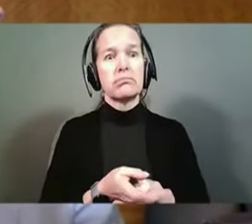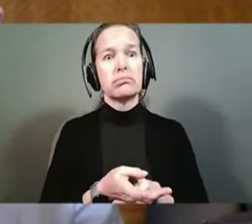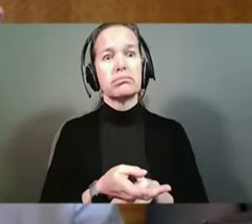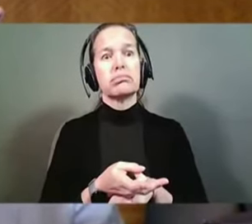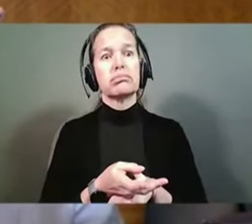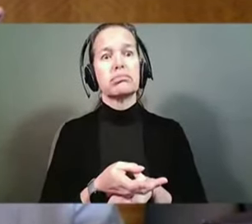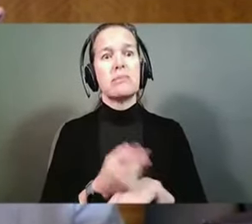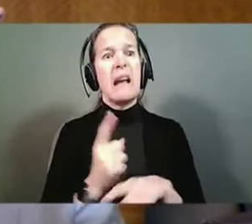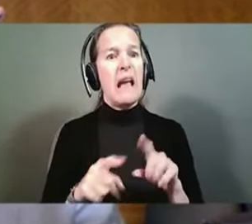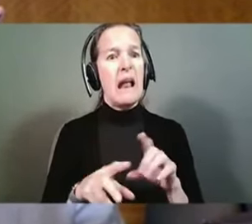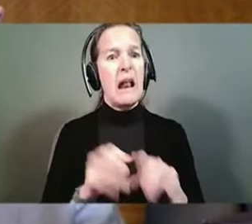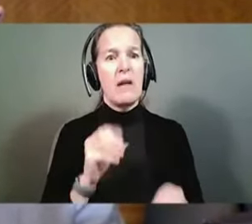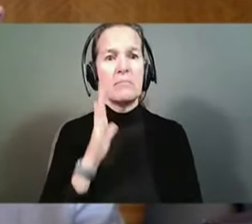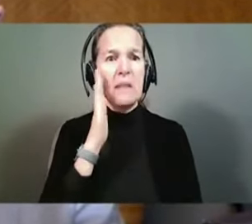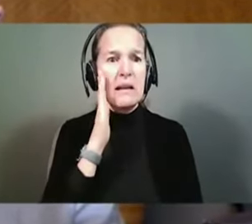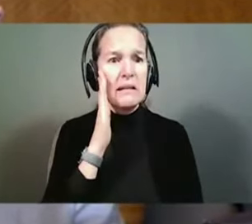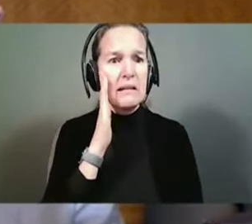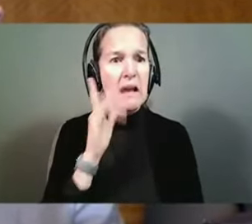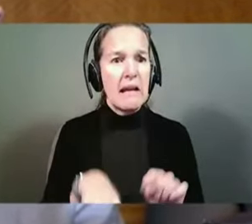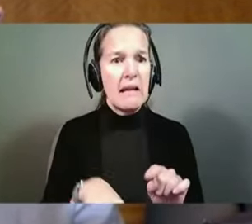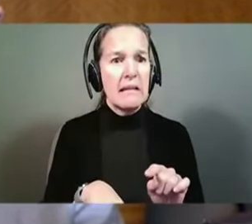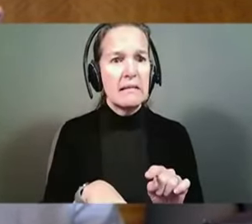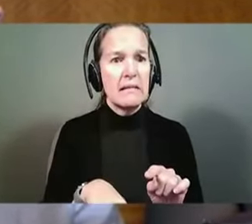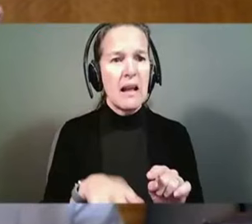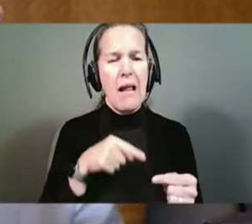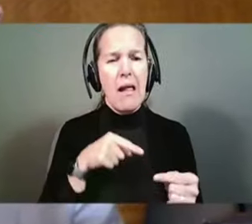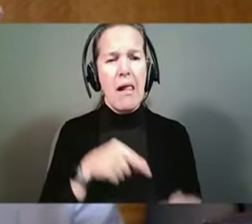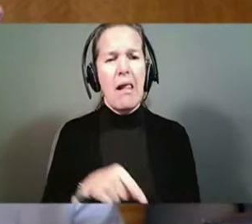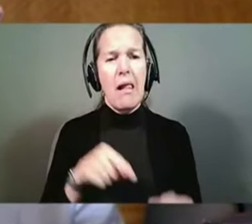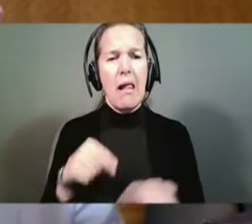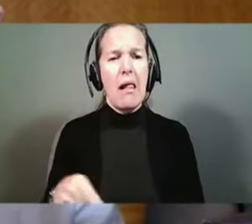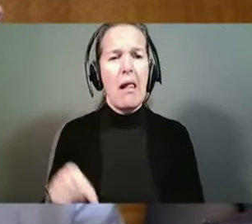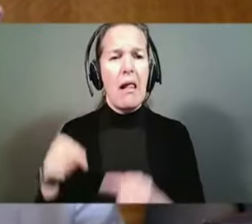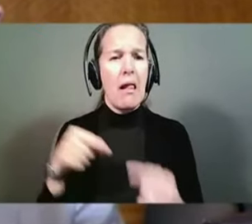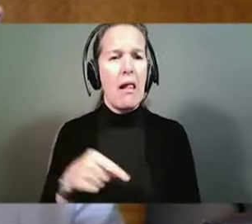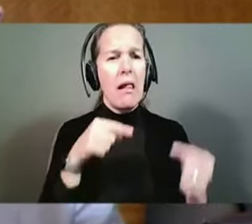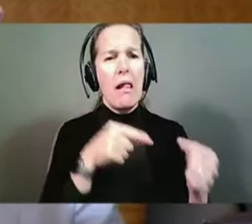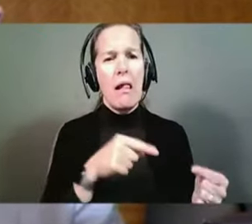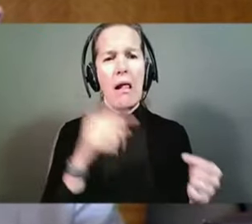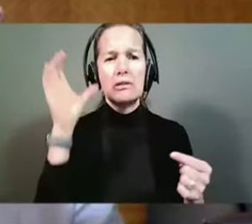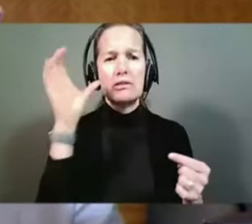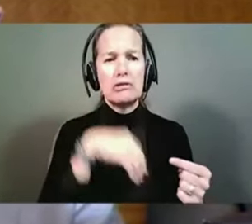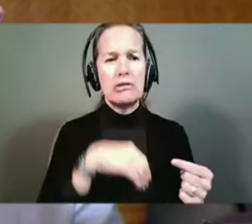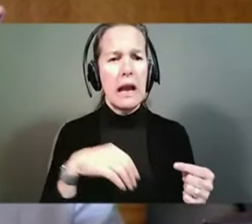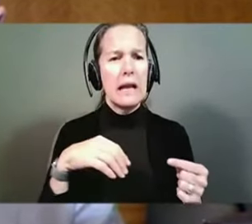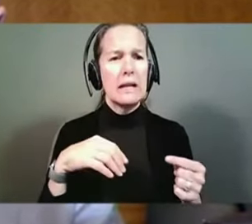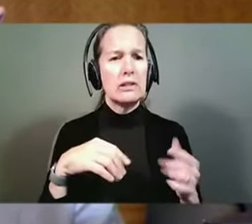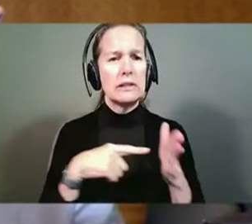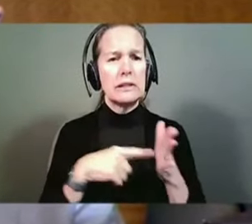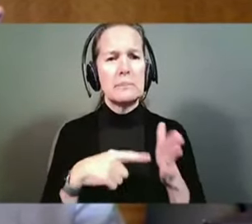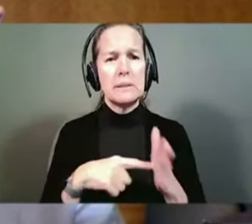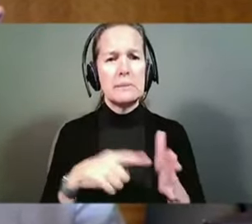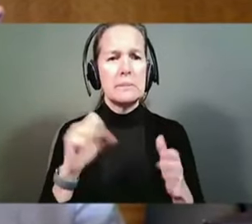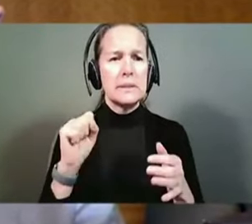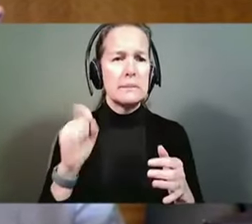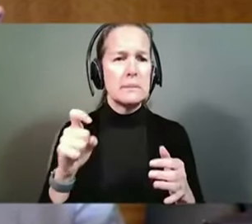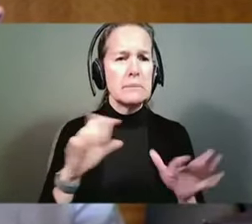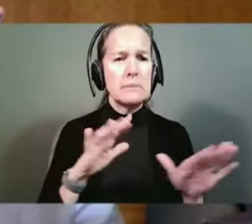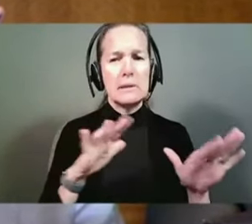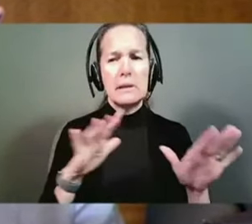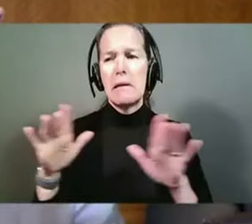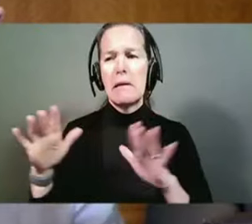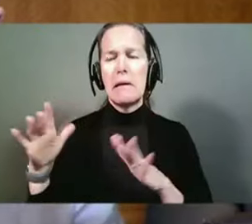with strange, debilitating systems that they could not conceive of having